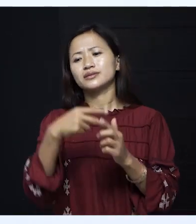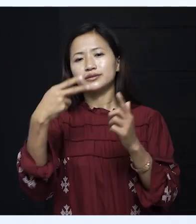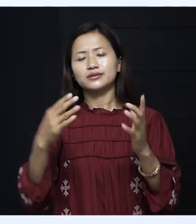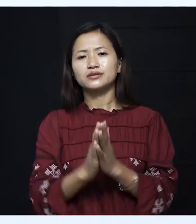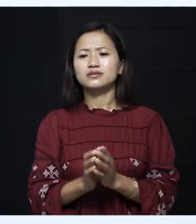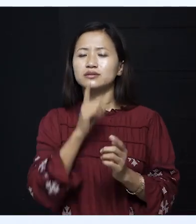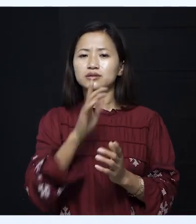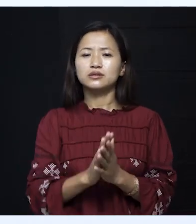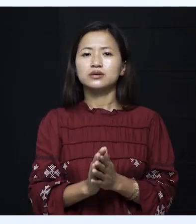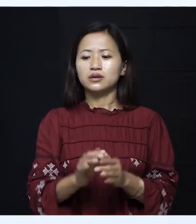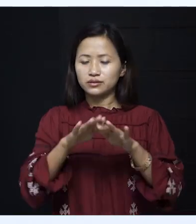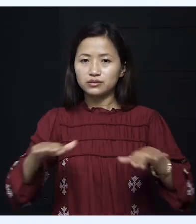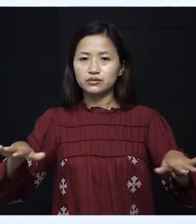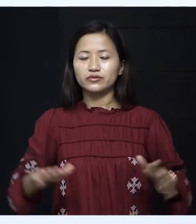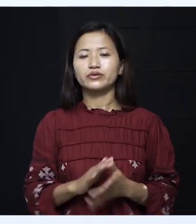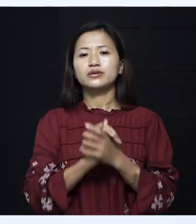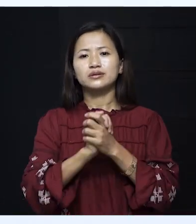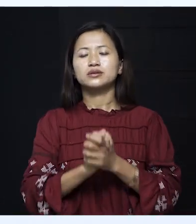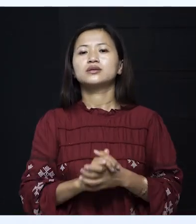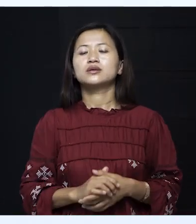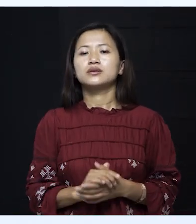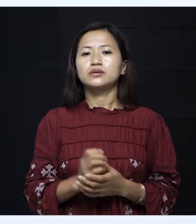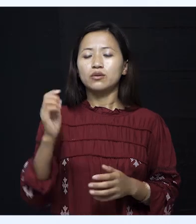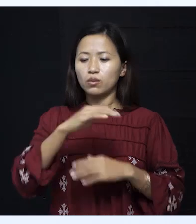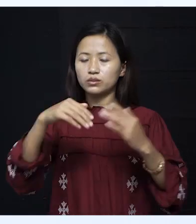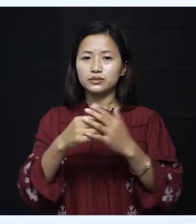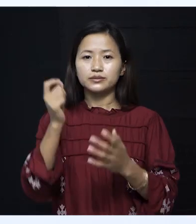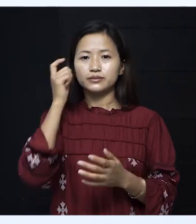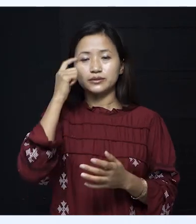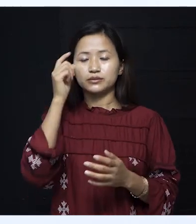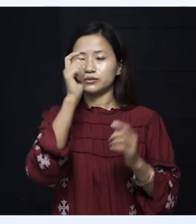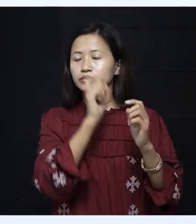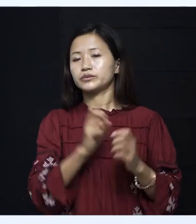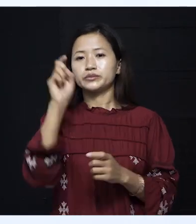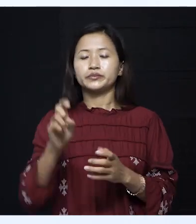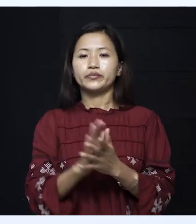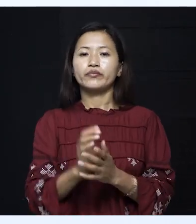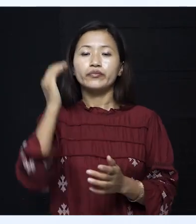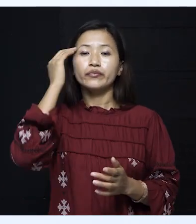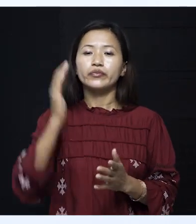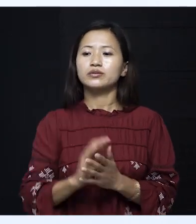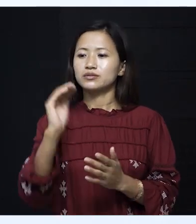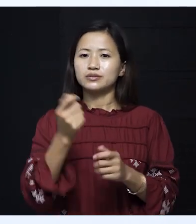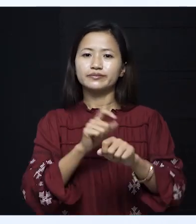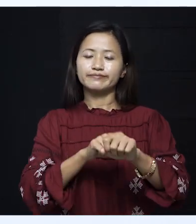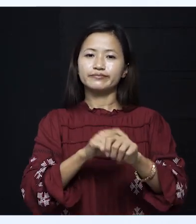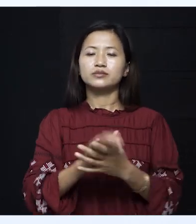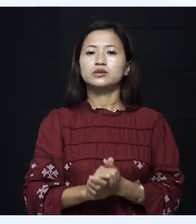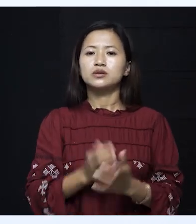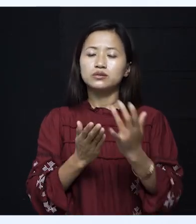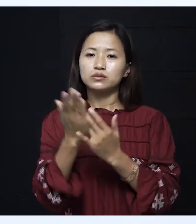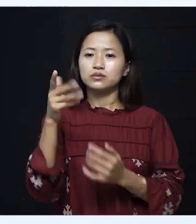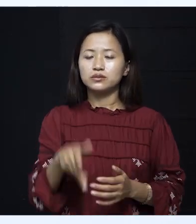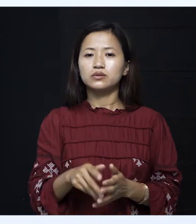way that it is very student friendly, or everything that you need to know is already there. So do take some time to go